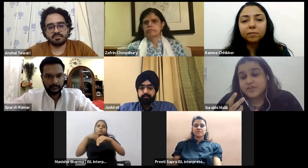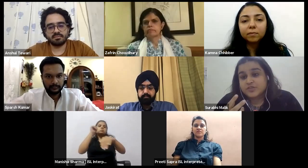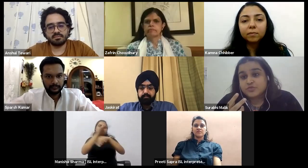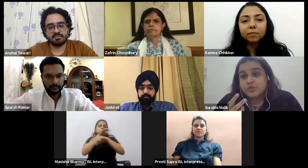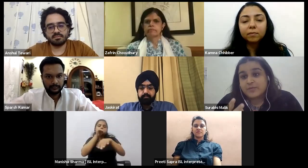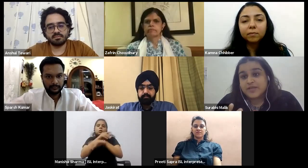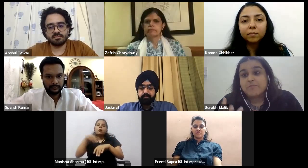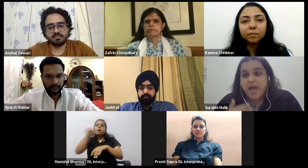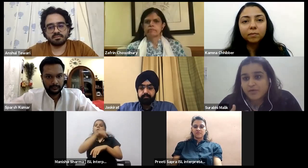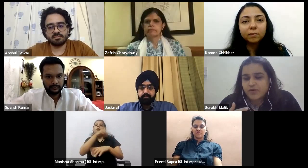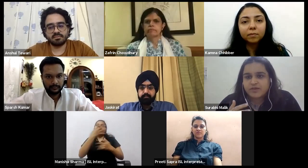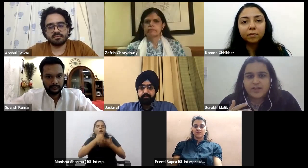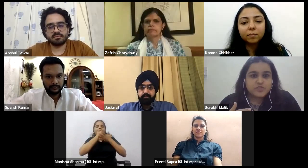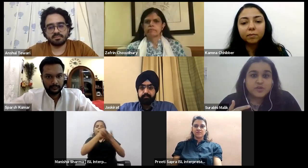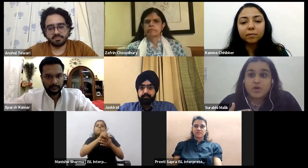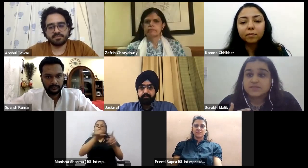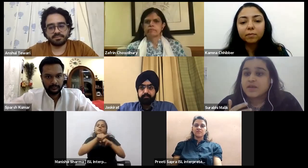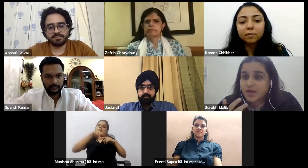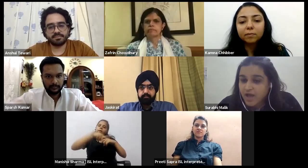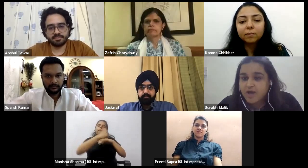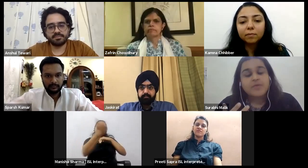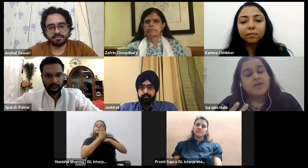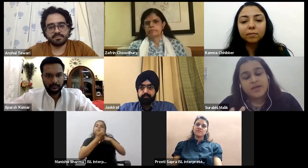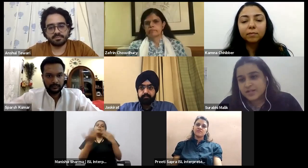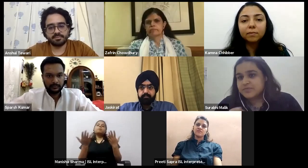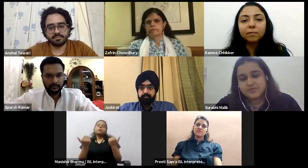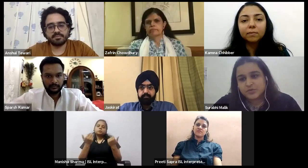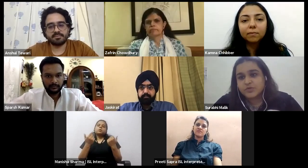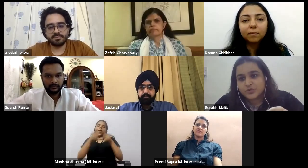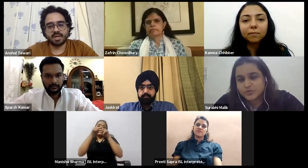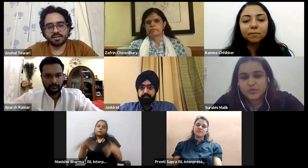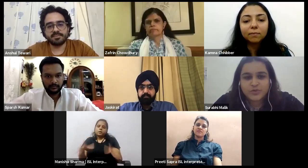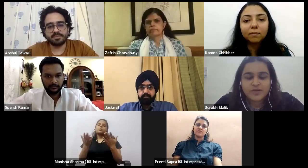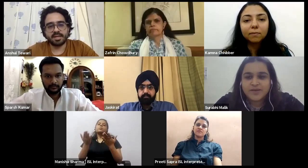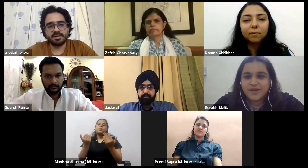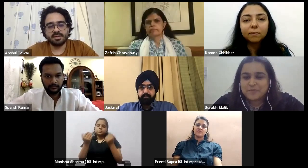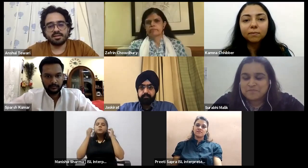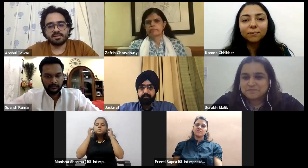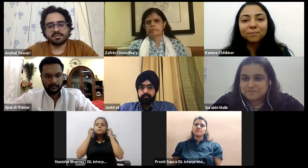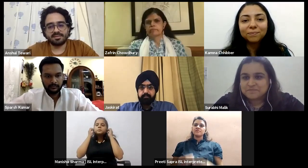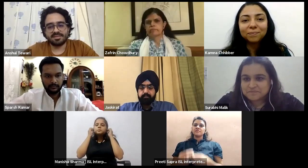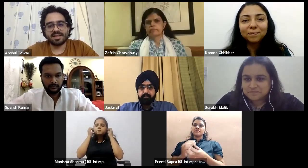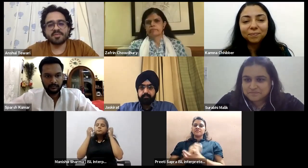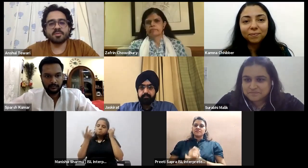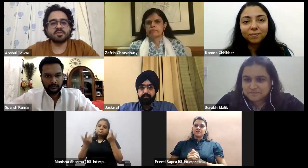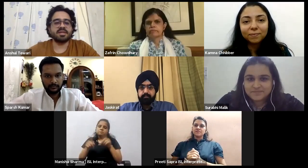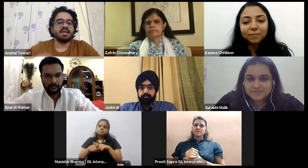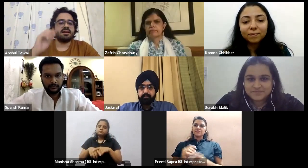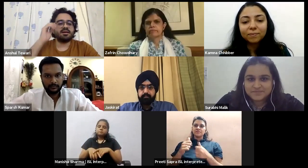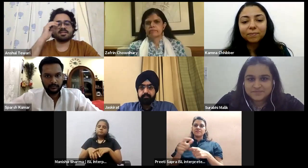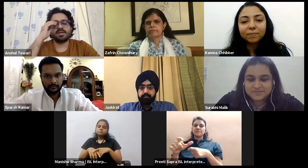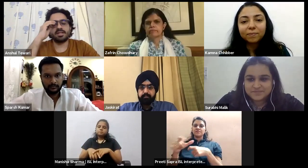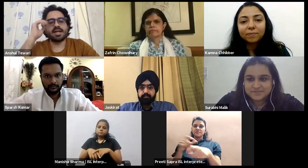that intention to help can backfire and actually cause harm, helps, too. So thank you so much,